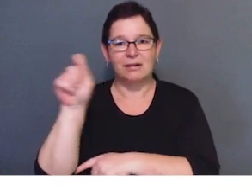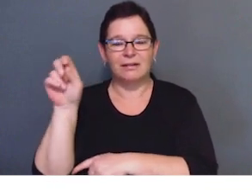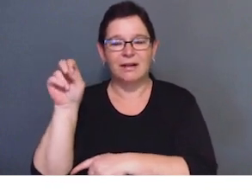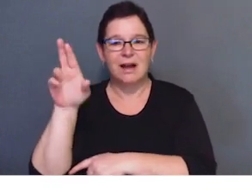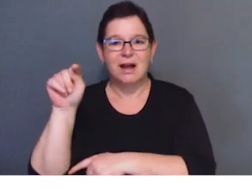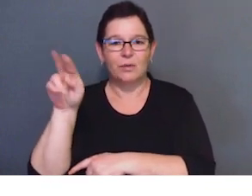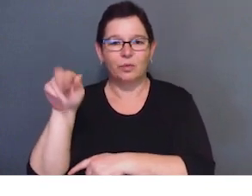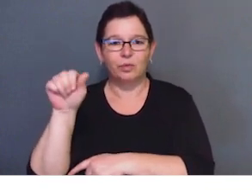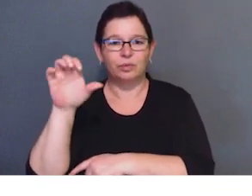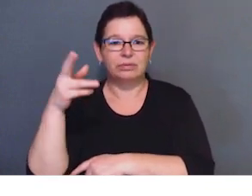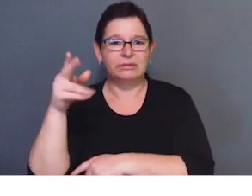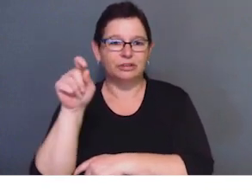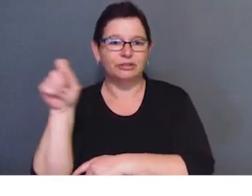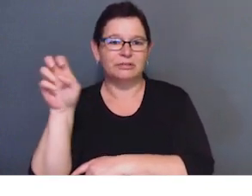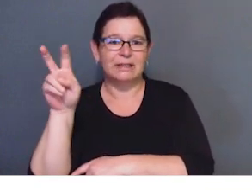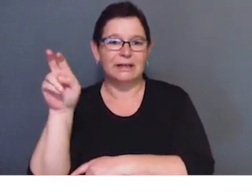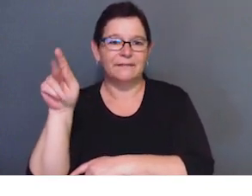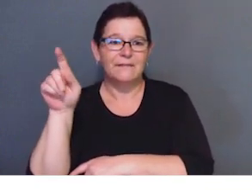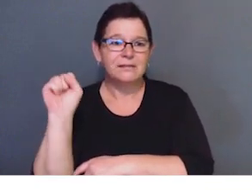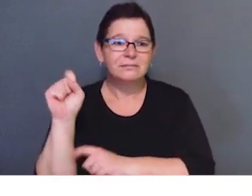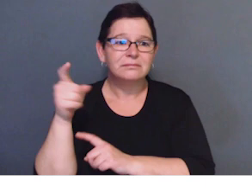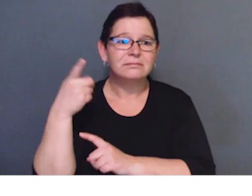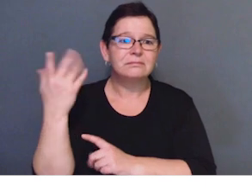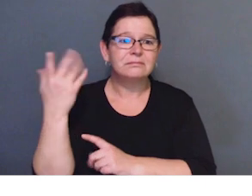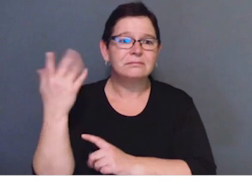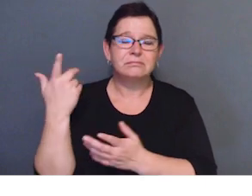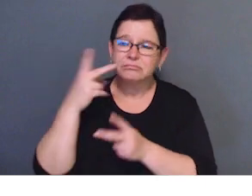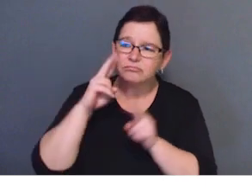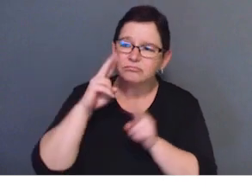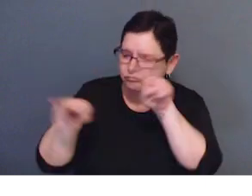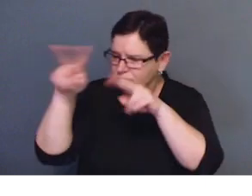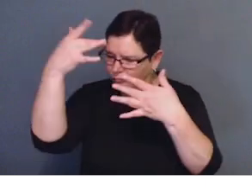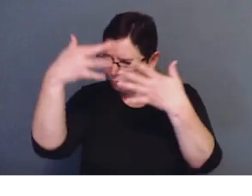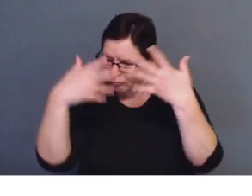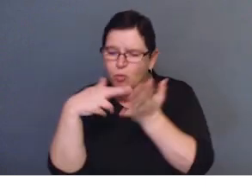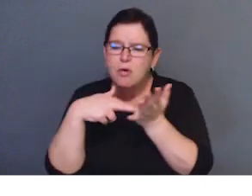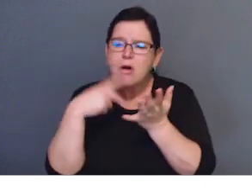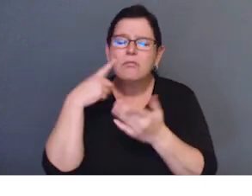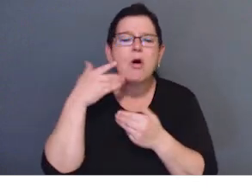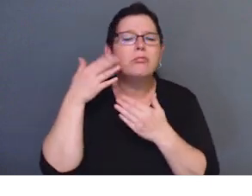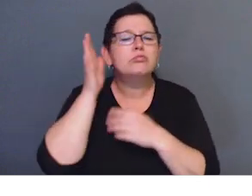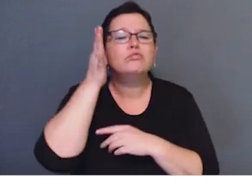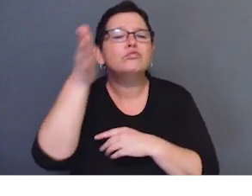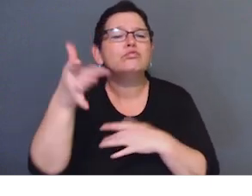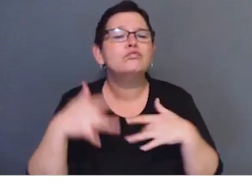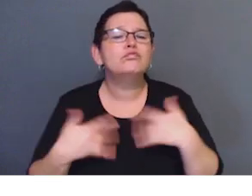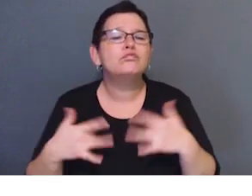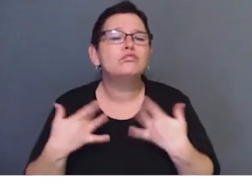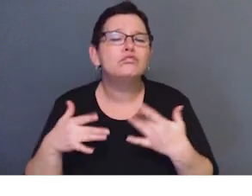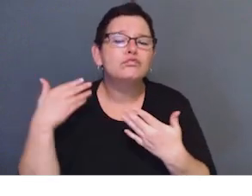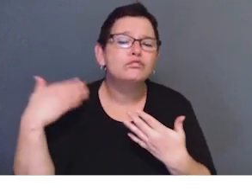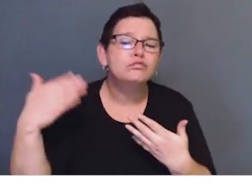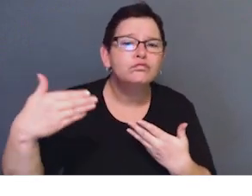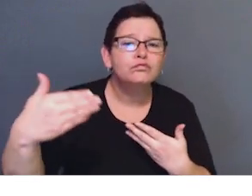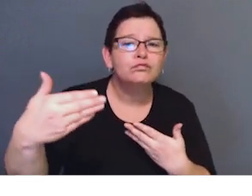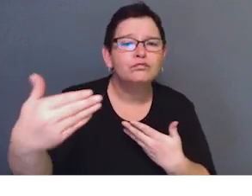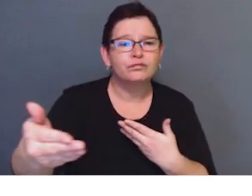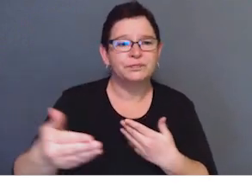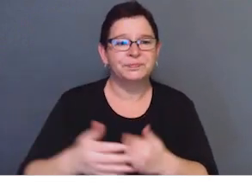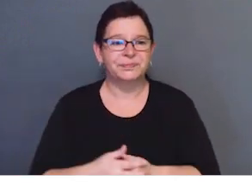canada.ca/CRA-outreach-events to view and register for any of our upcoming webinars. Thank you for listening and enjoy your day.